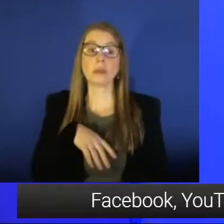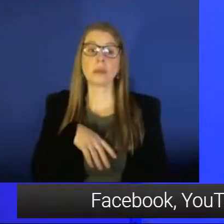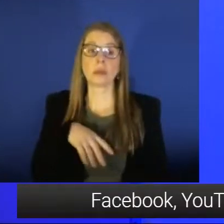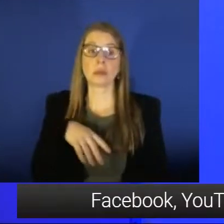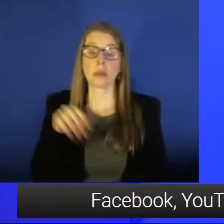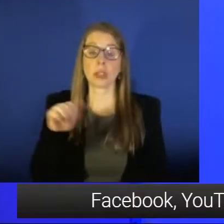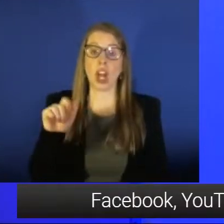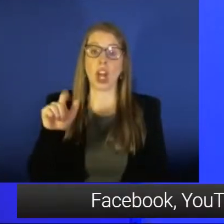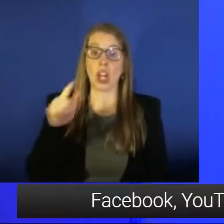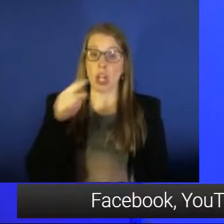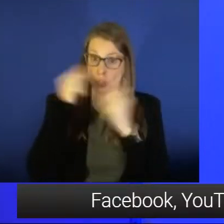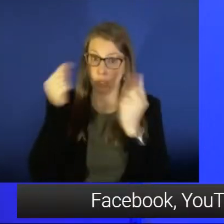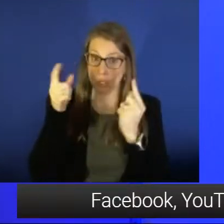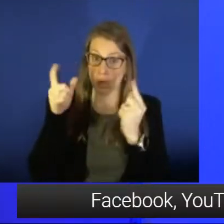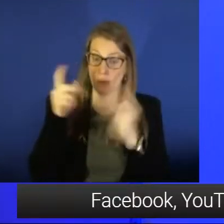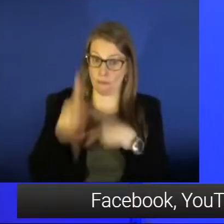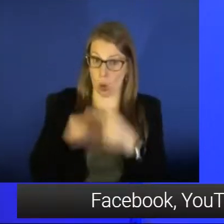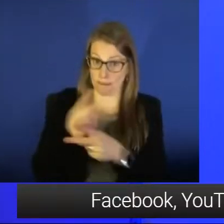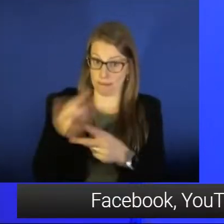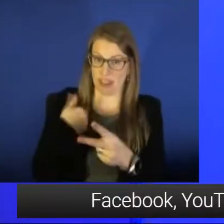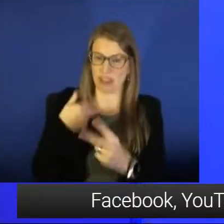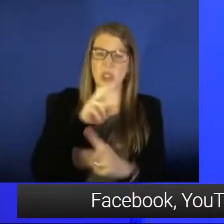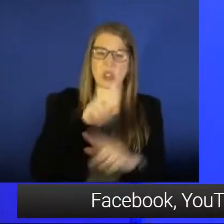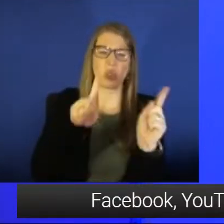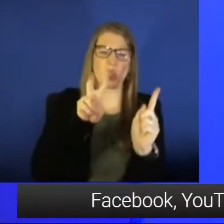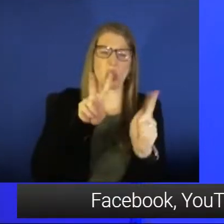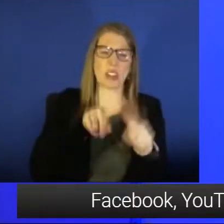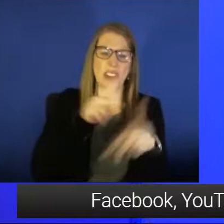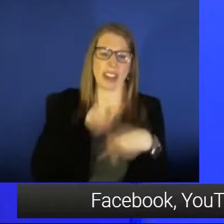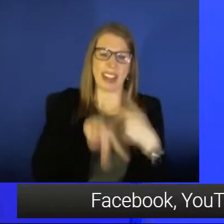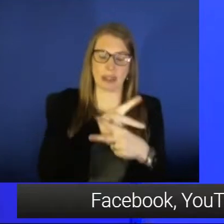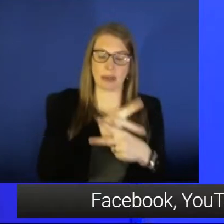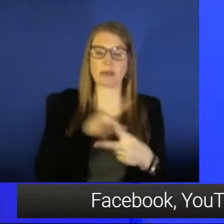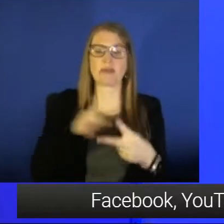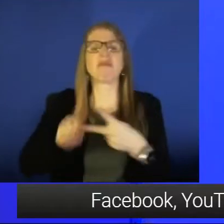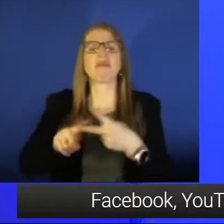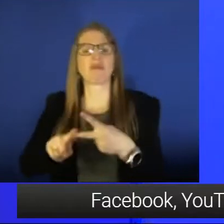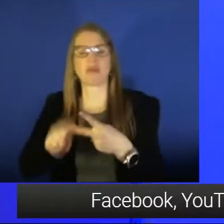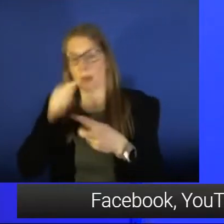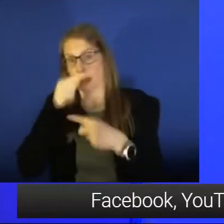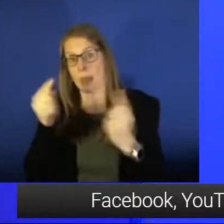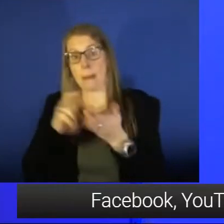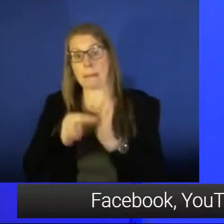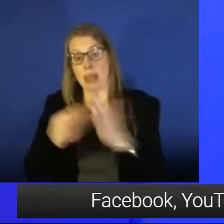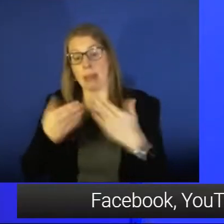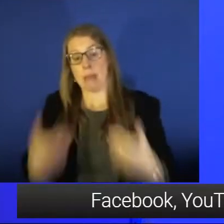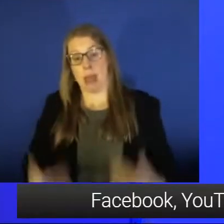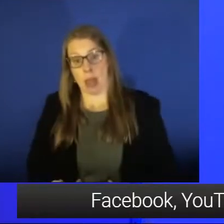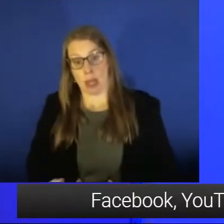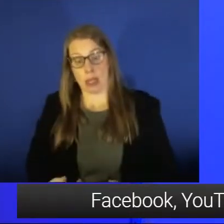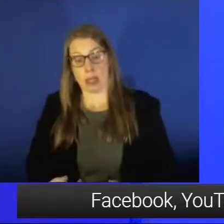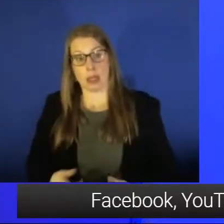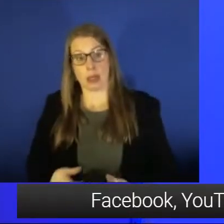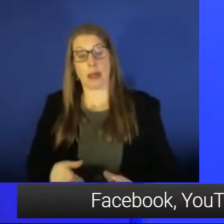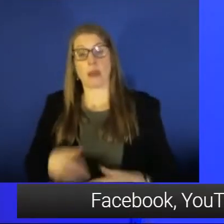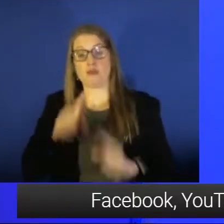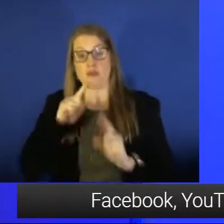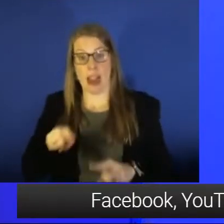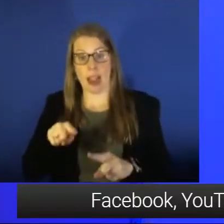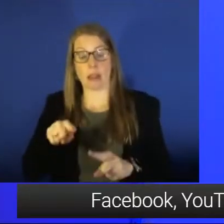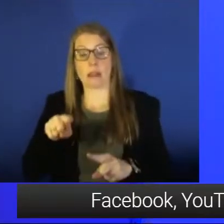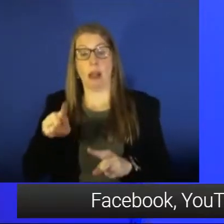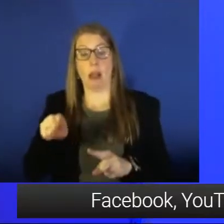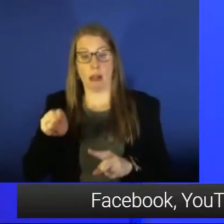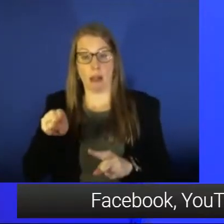form. And again, what happens is the body reacts to the compound it's allergic